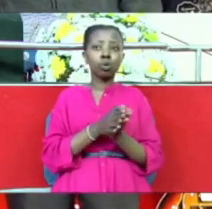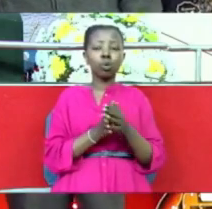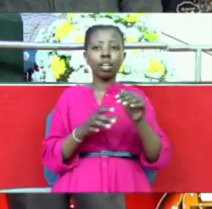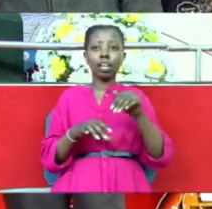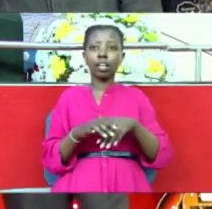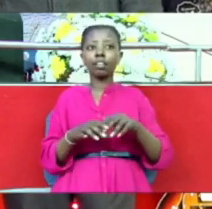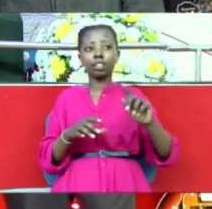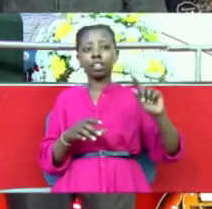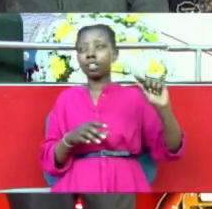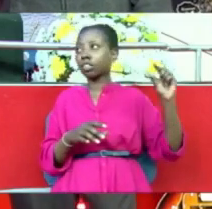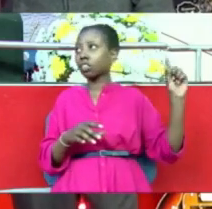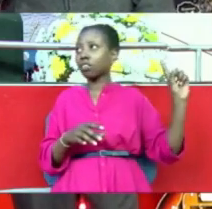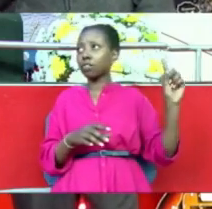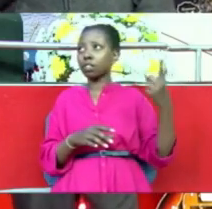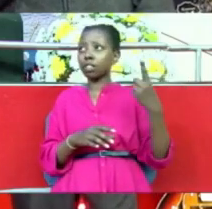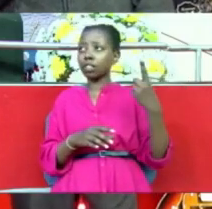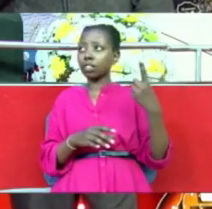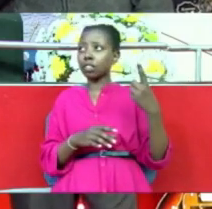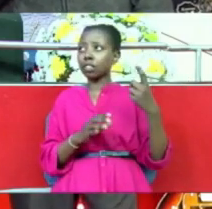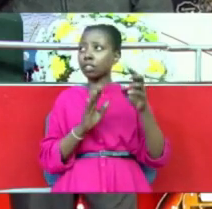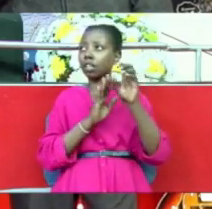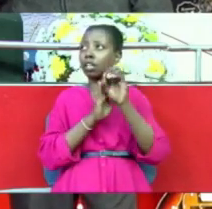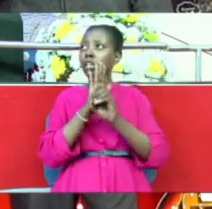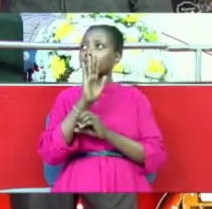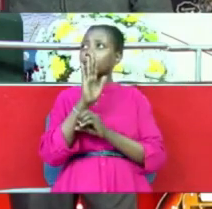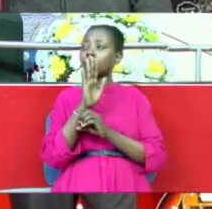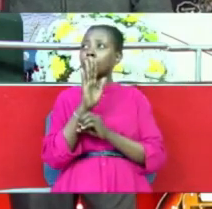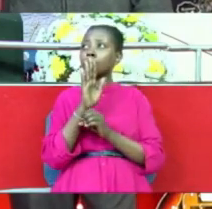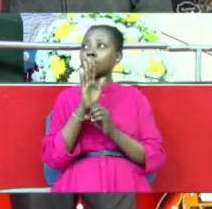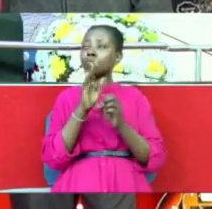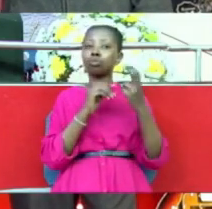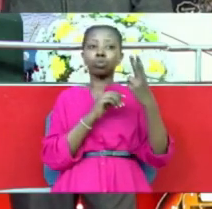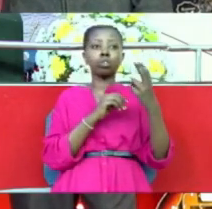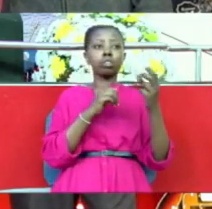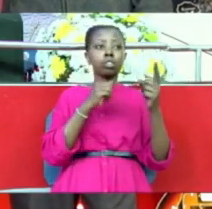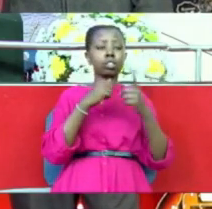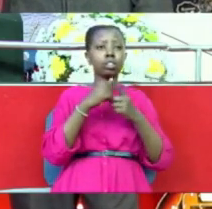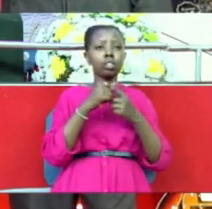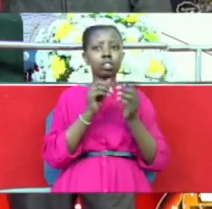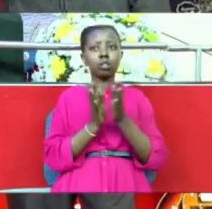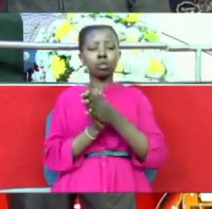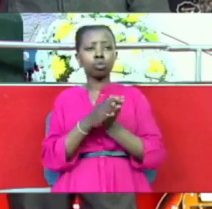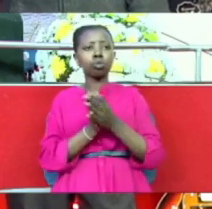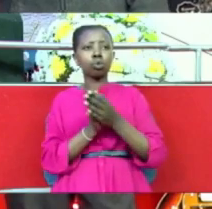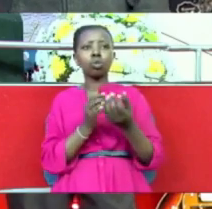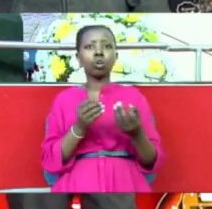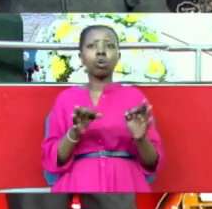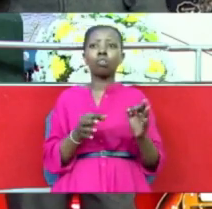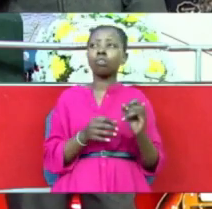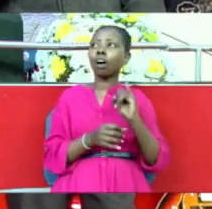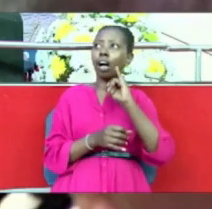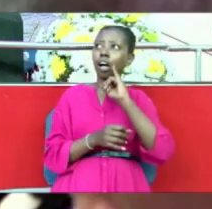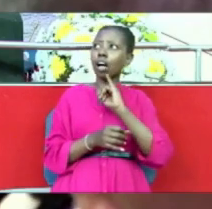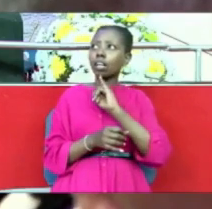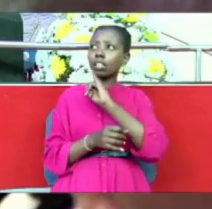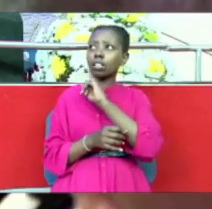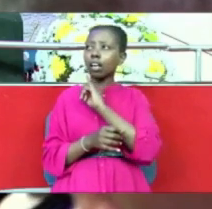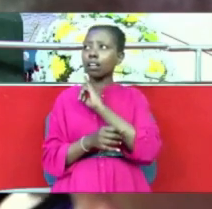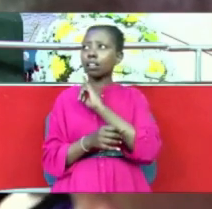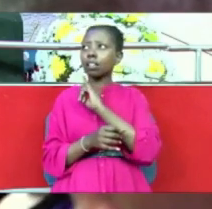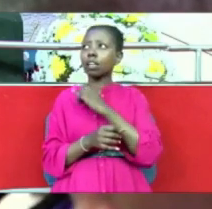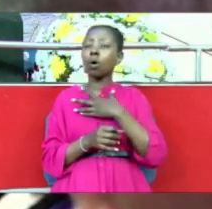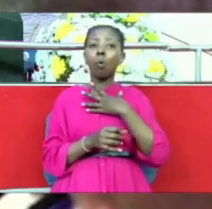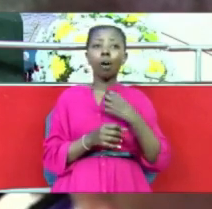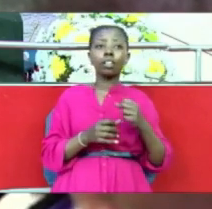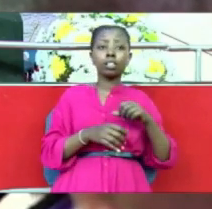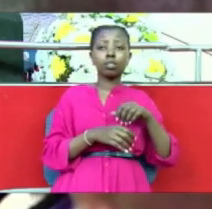katika Mwanzo 26. It is the story of Isaac. Ni ile story ya Isaac. Isaac wanted to follow his father,